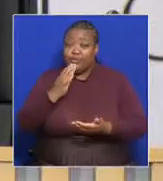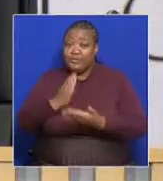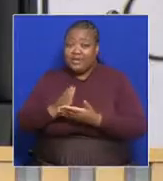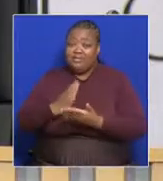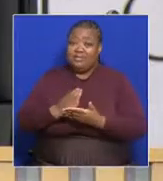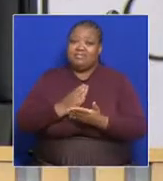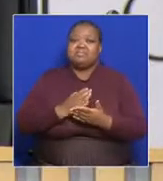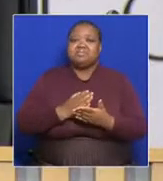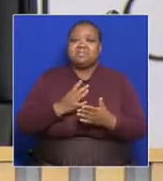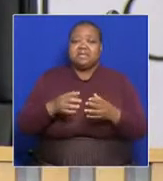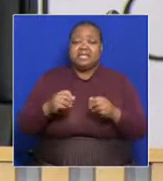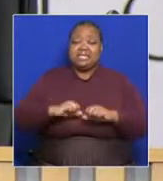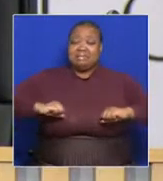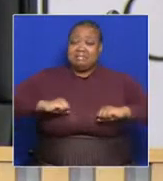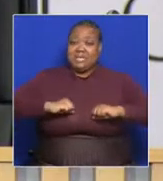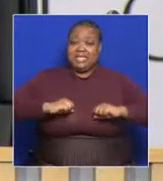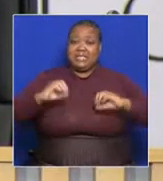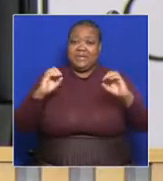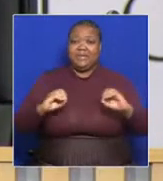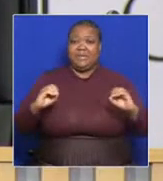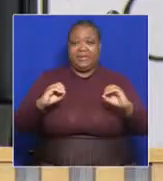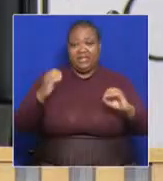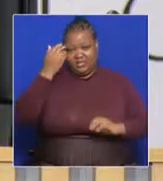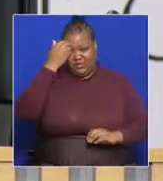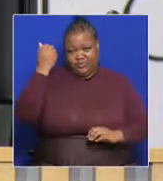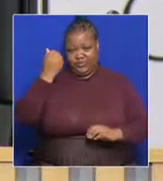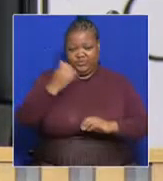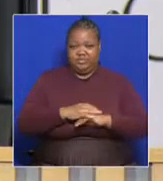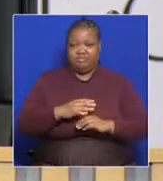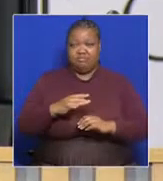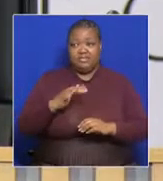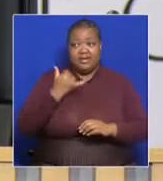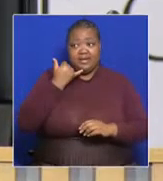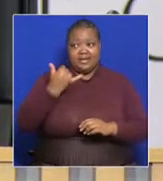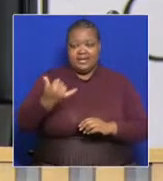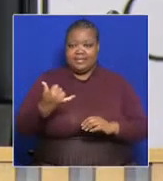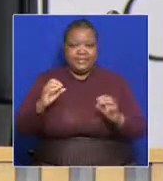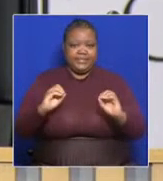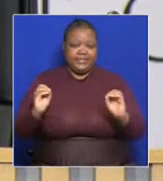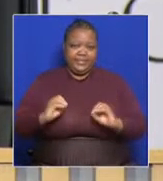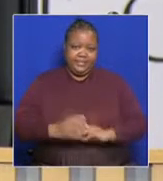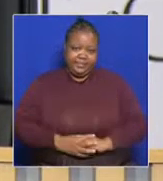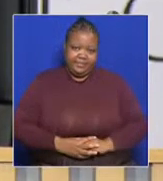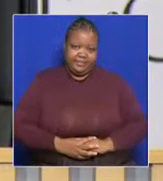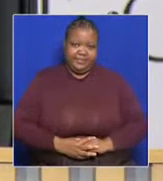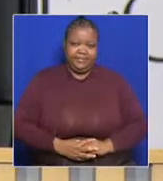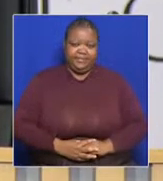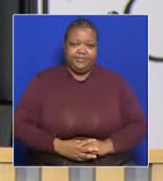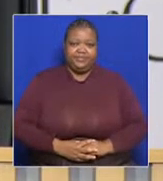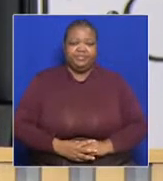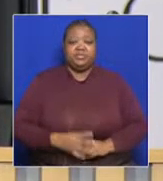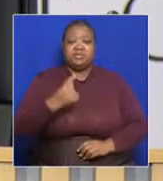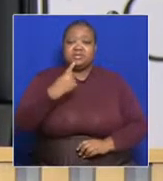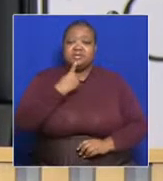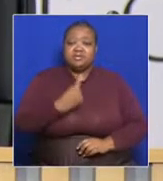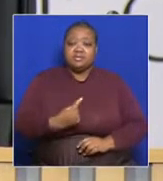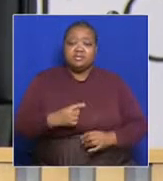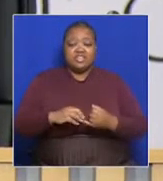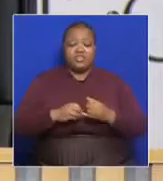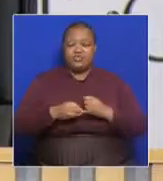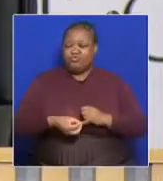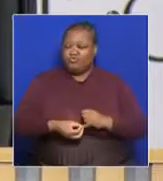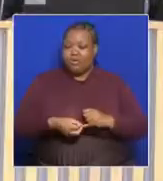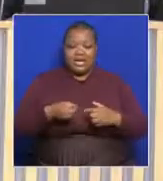space. I did not phone them to inquire, Chair. And yet you say you had exhausted all avenues.